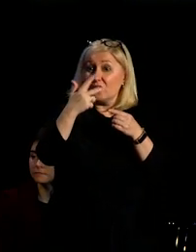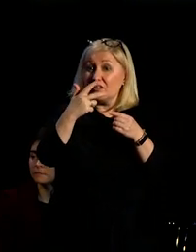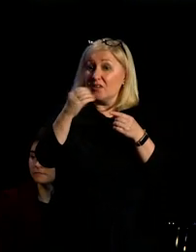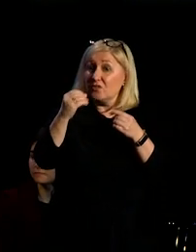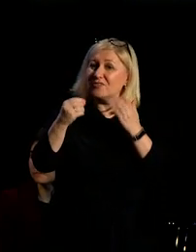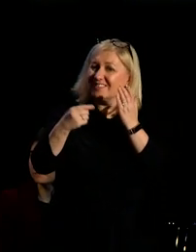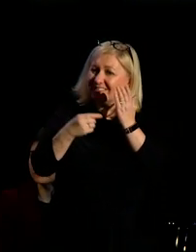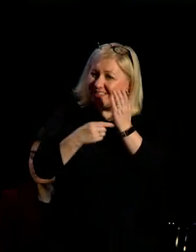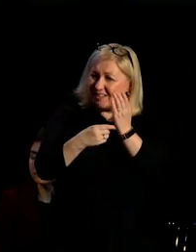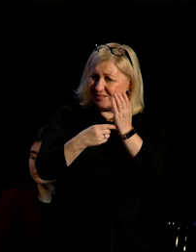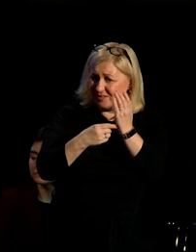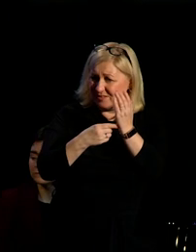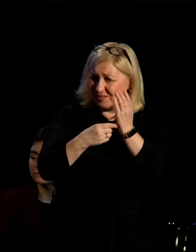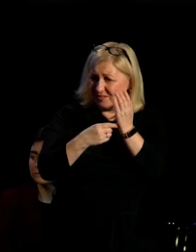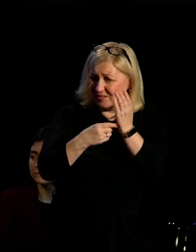300,000